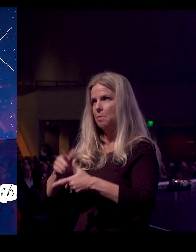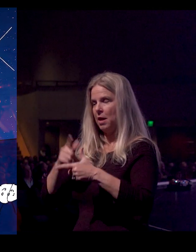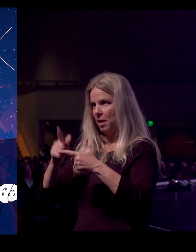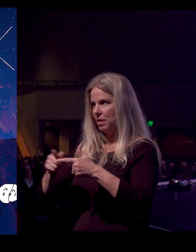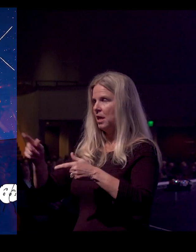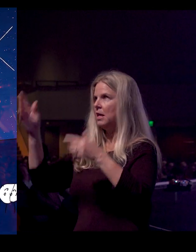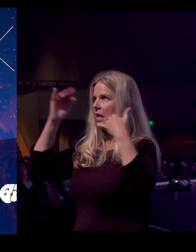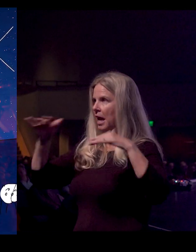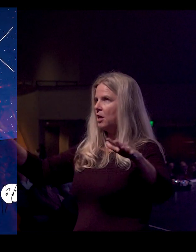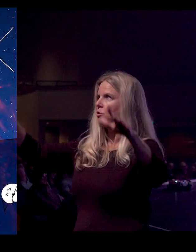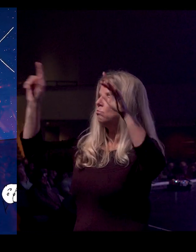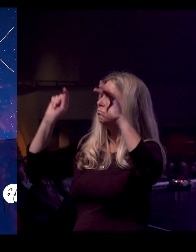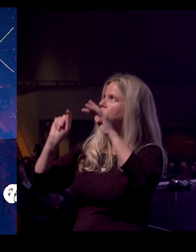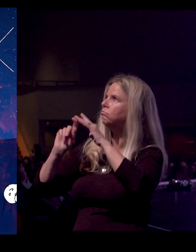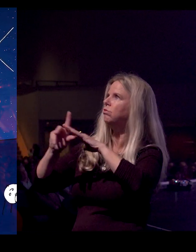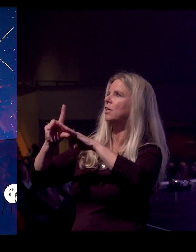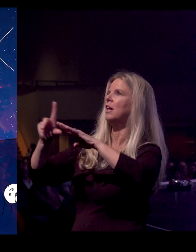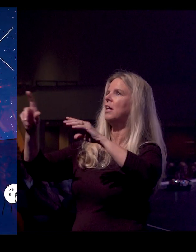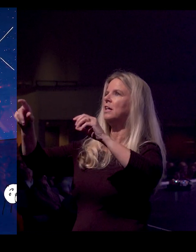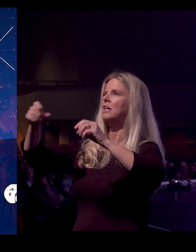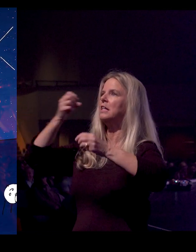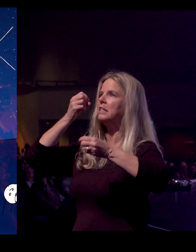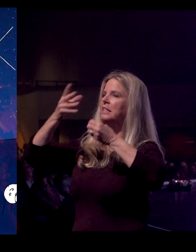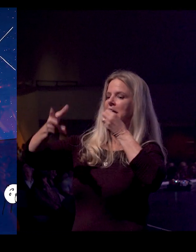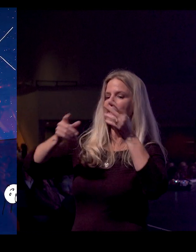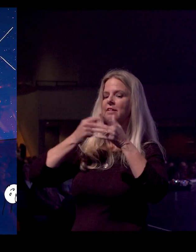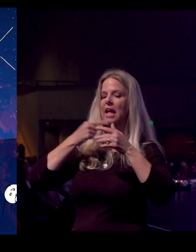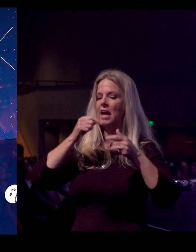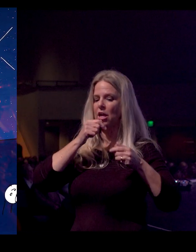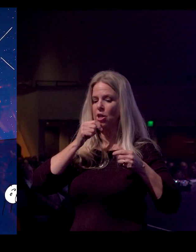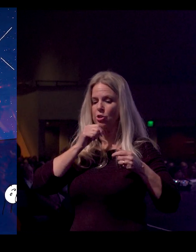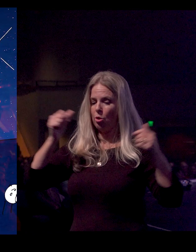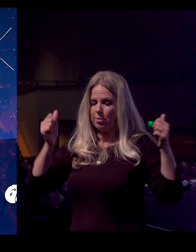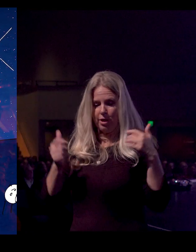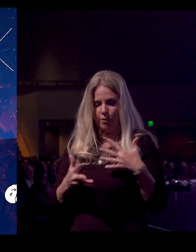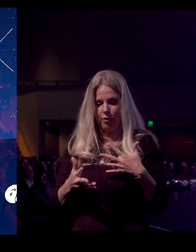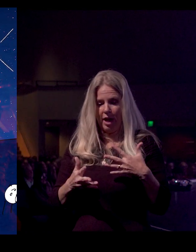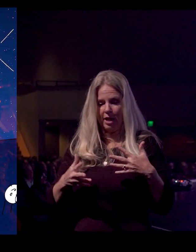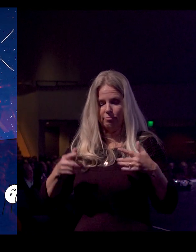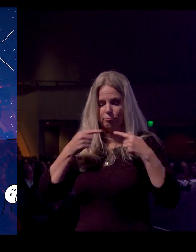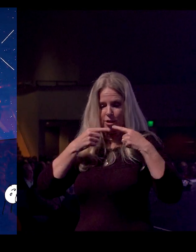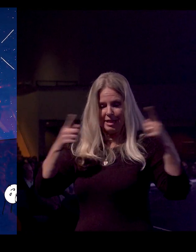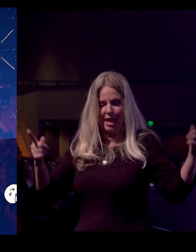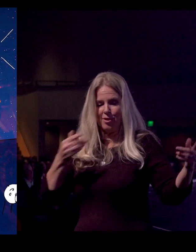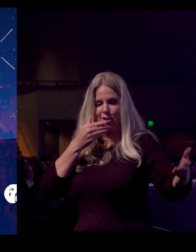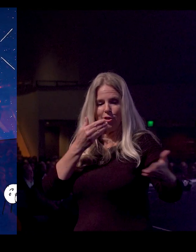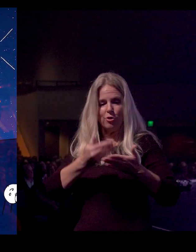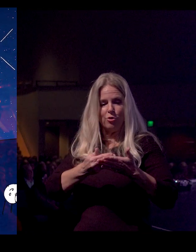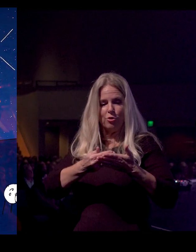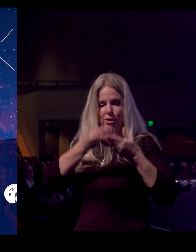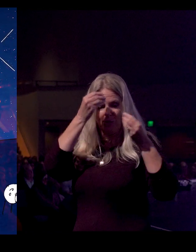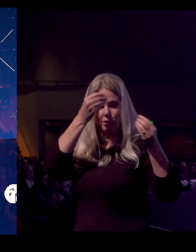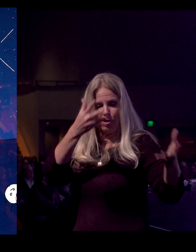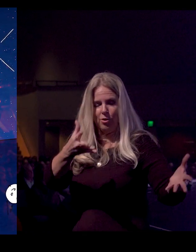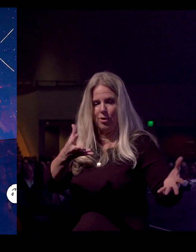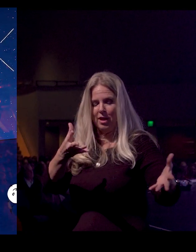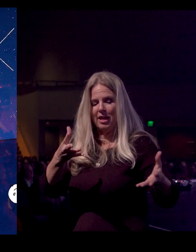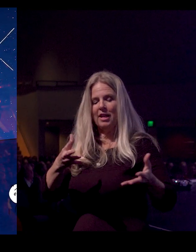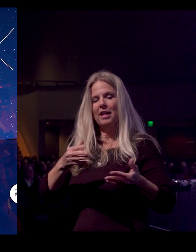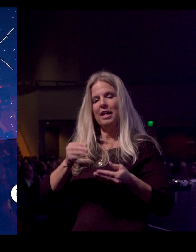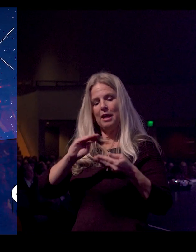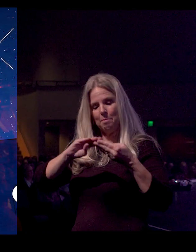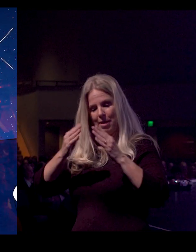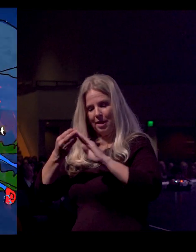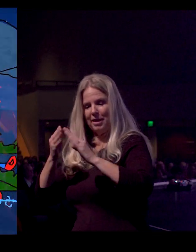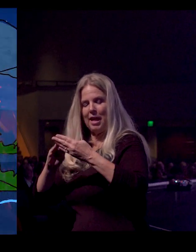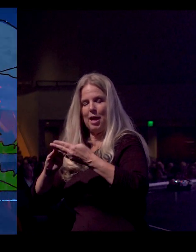afraid. We bring good news. In Bethlehem, a baby was born. He is the Savior, Jesus."